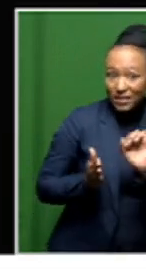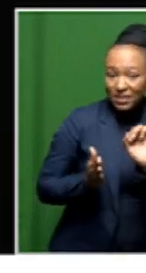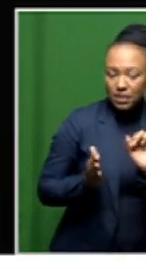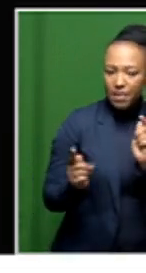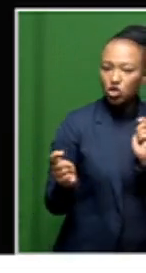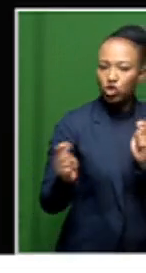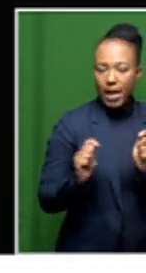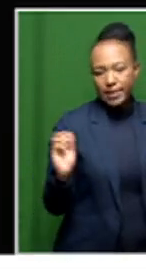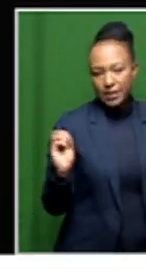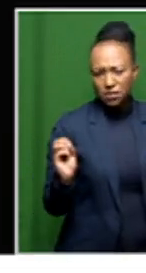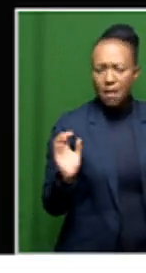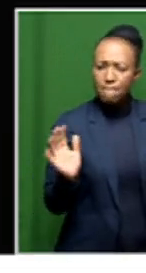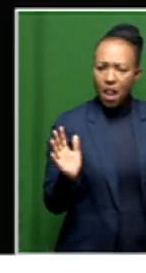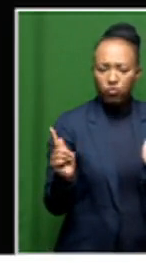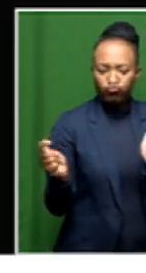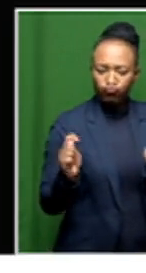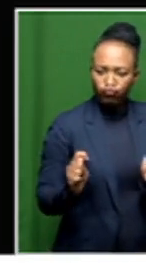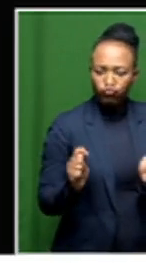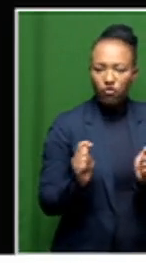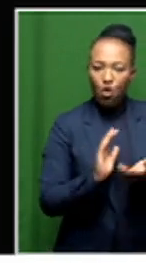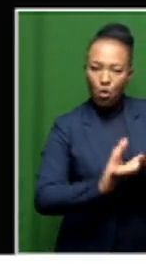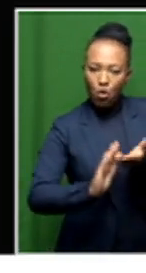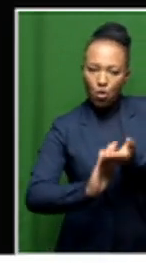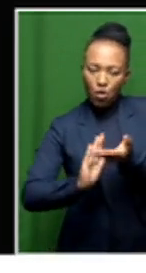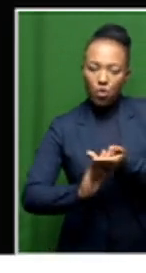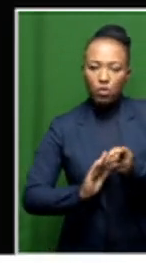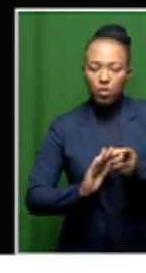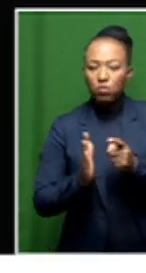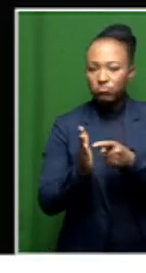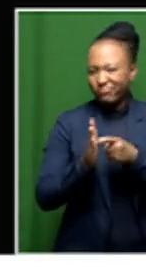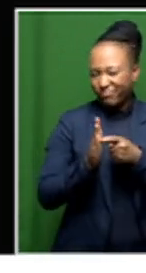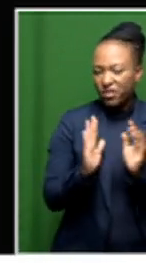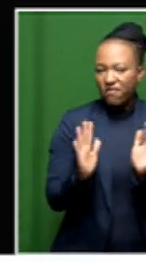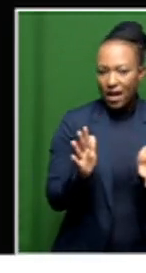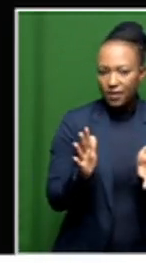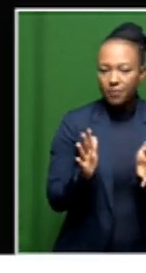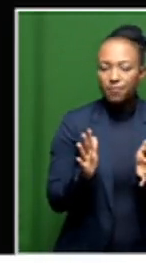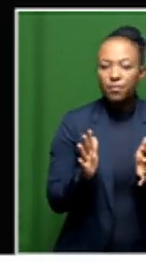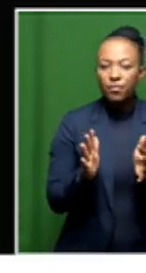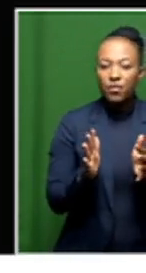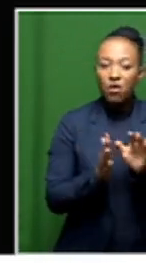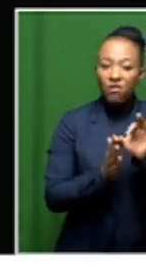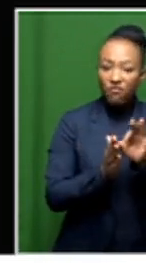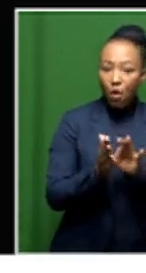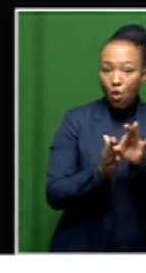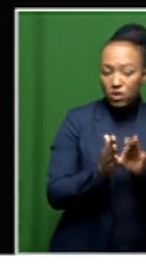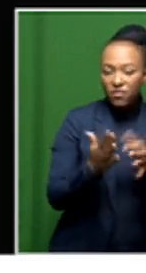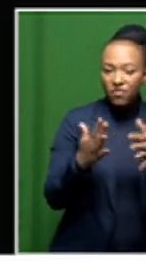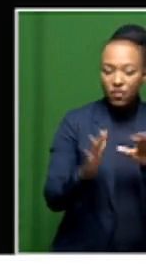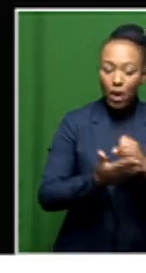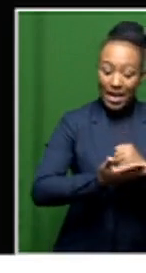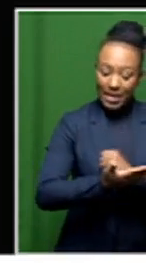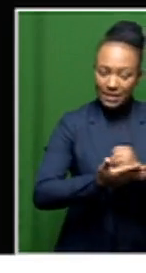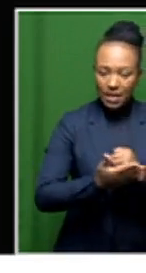subsequently changed. Those are the only requirements for you to vote, having